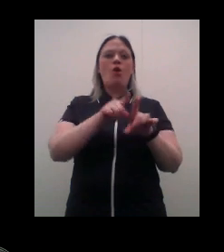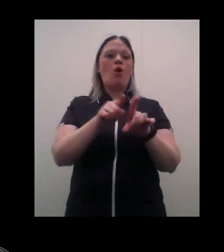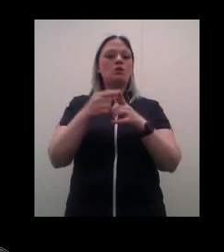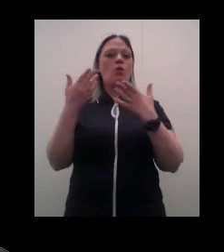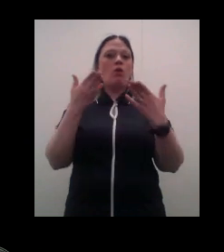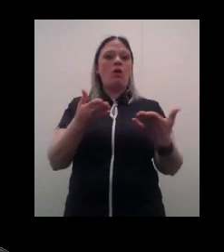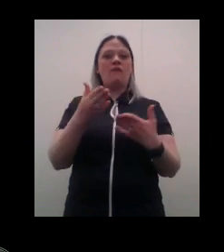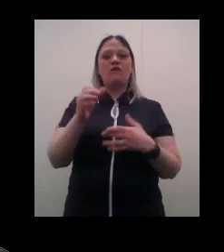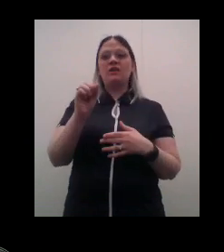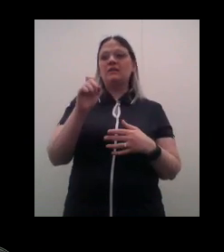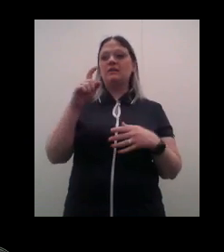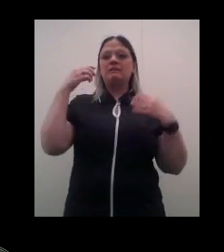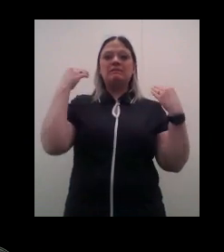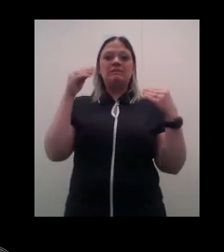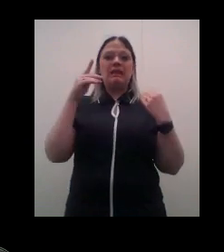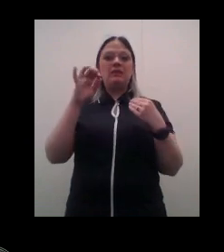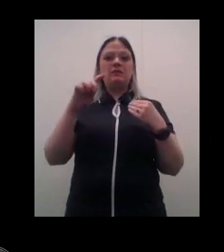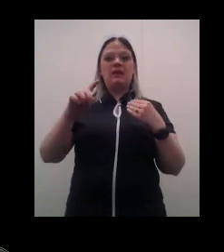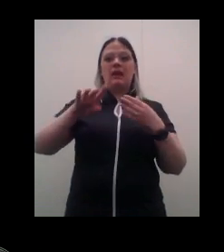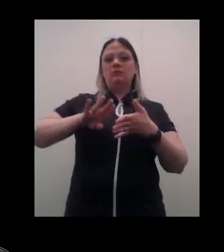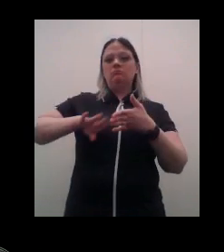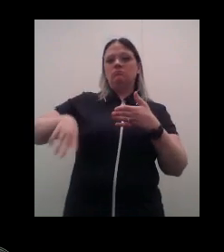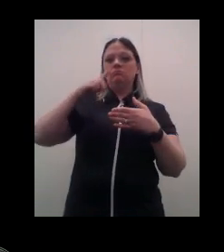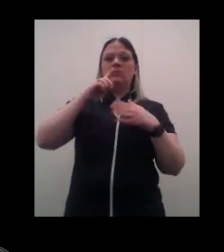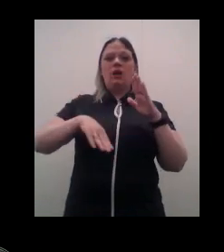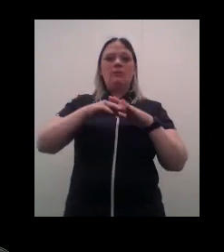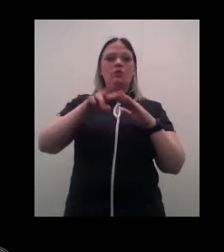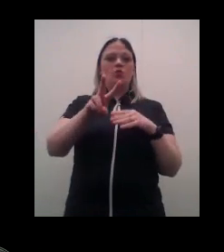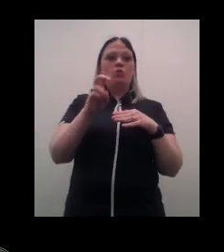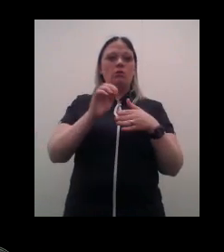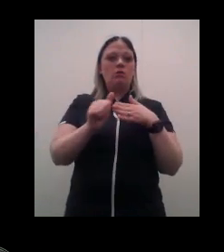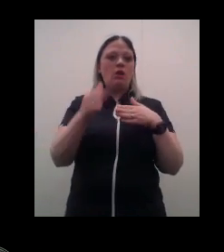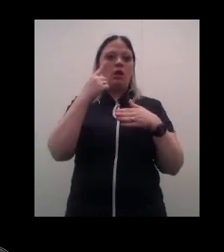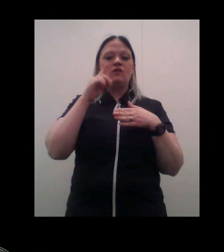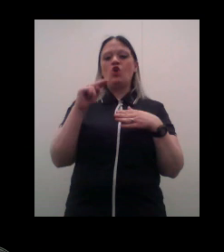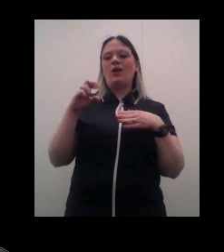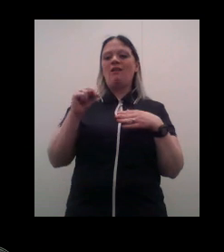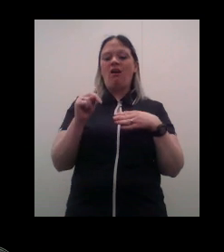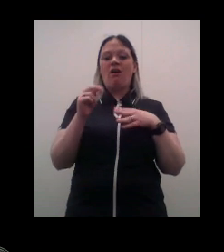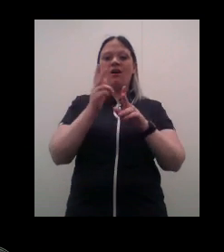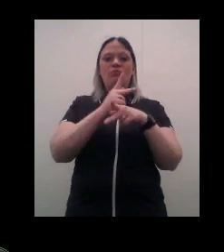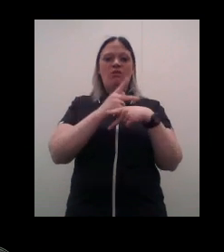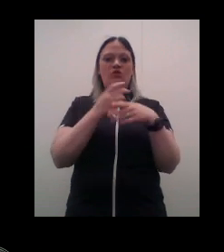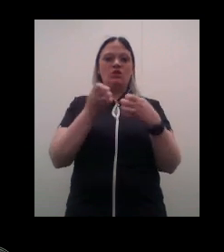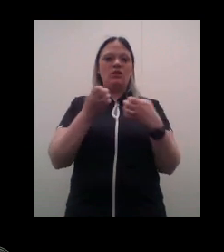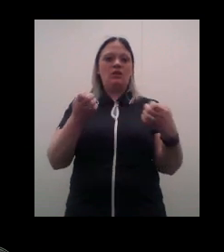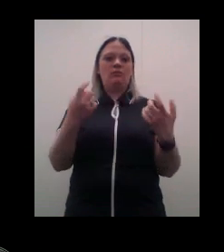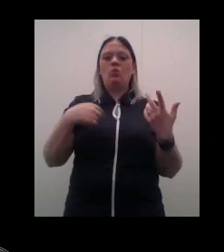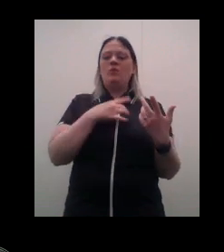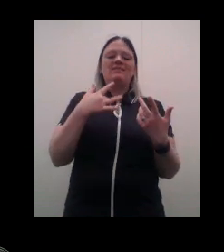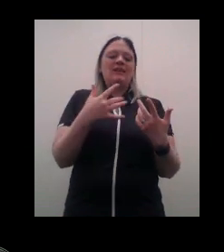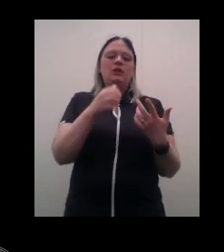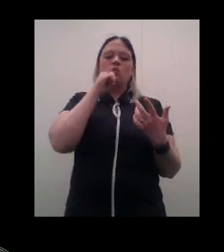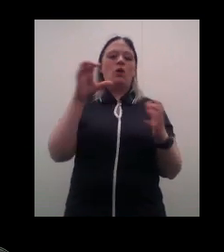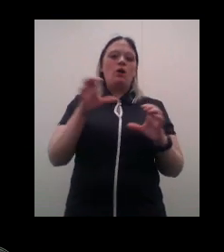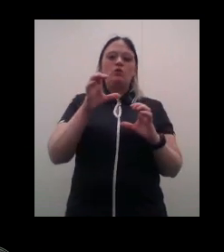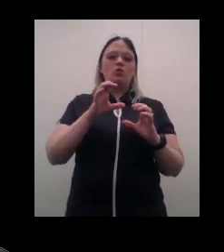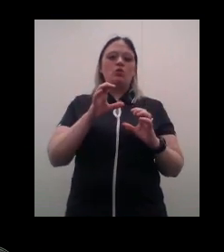offering sales tax abatement up to $100,000 for purchase of non-production equipment. We generally don't do